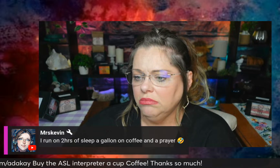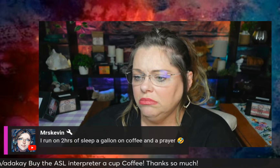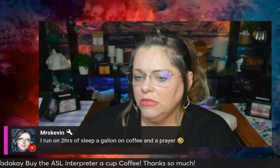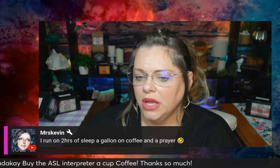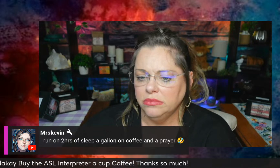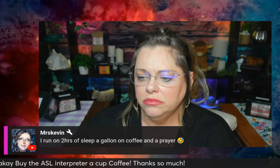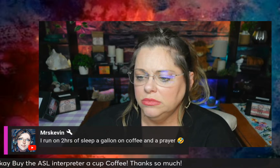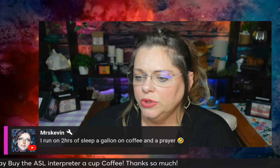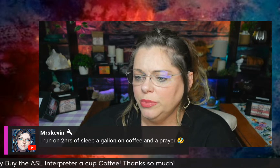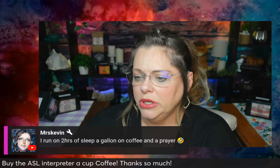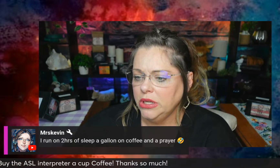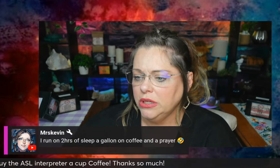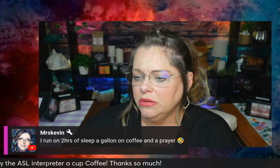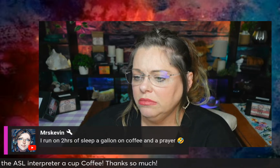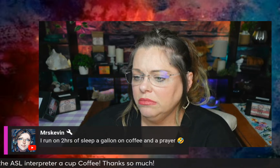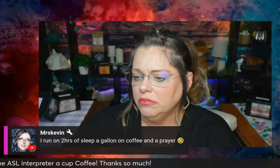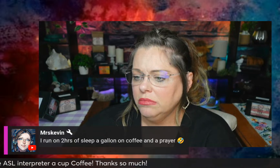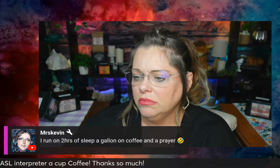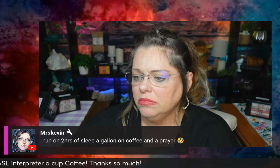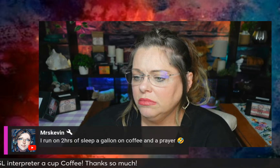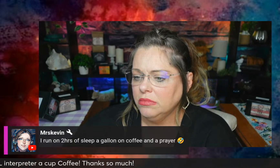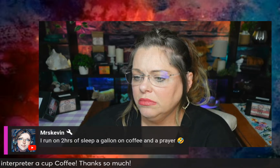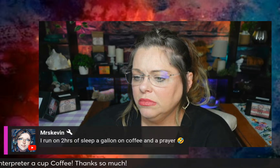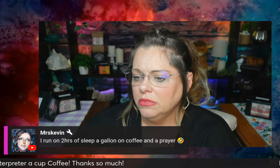anything that would be needed.